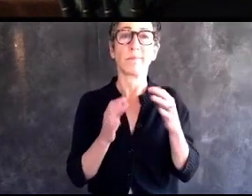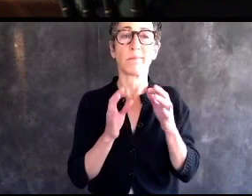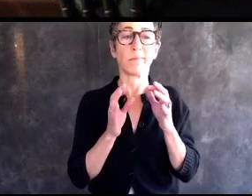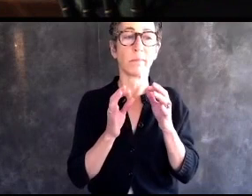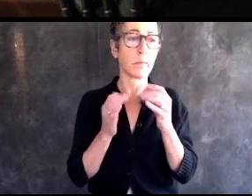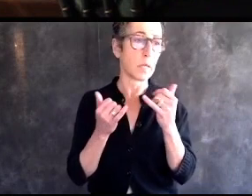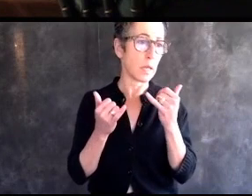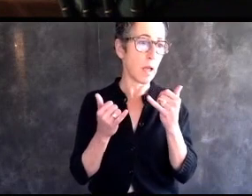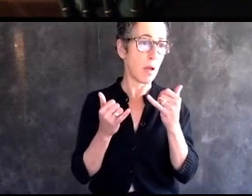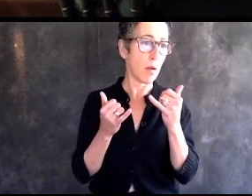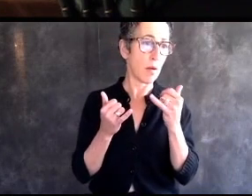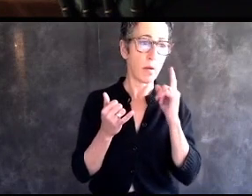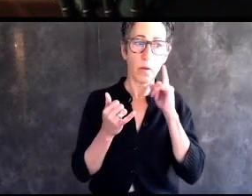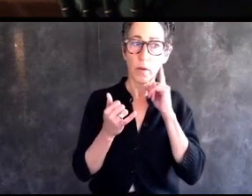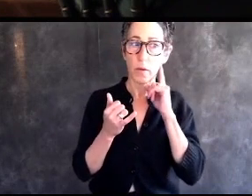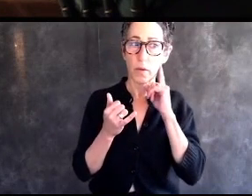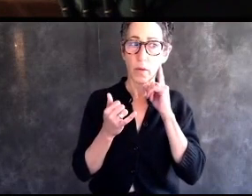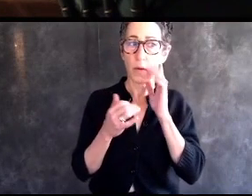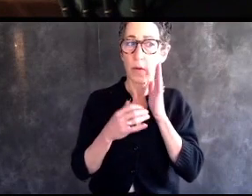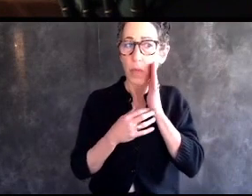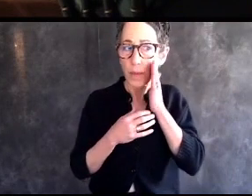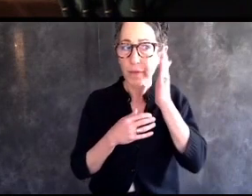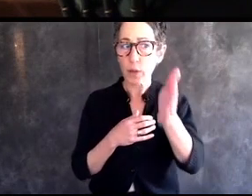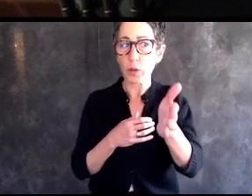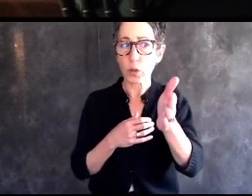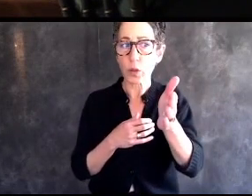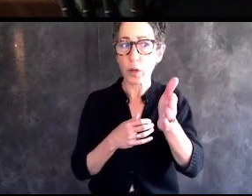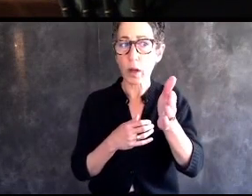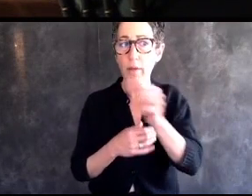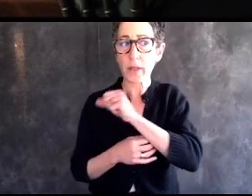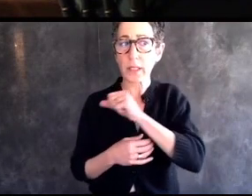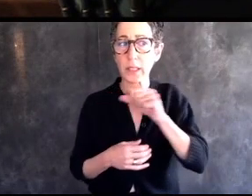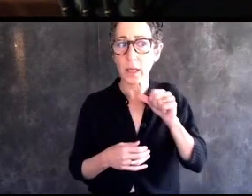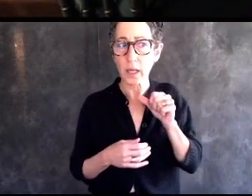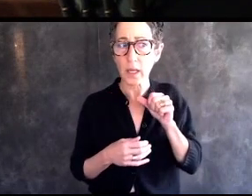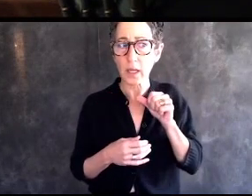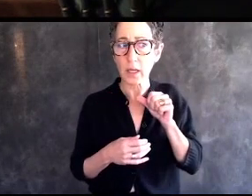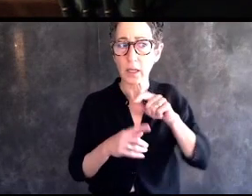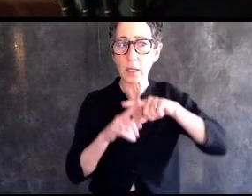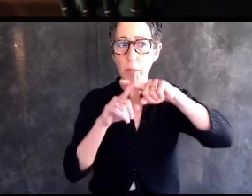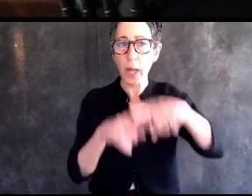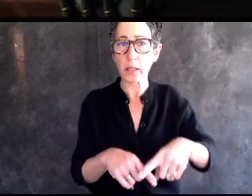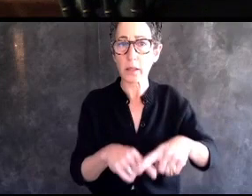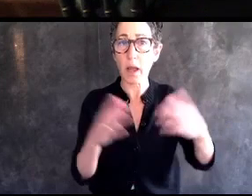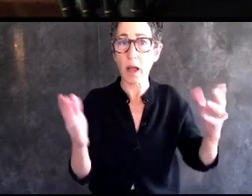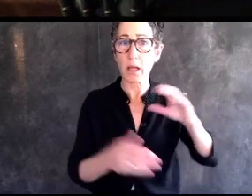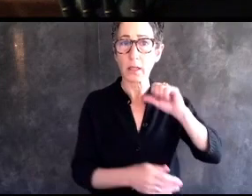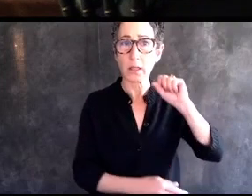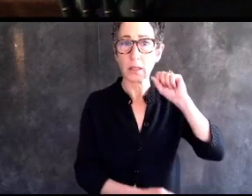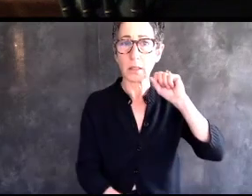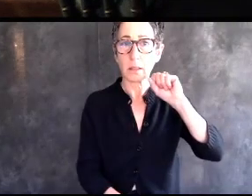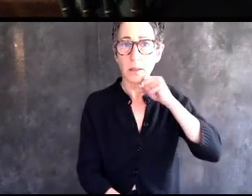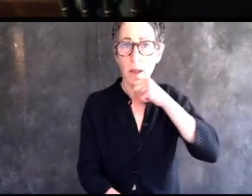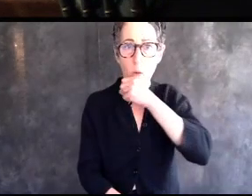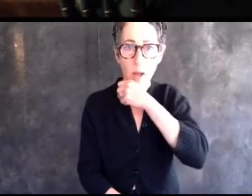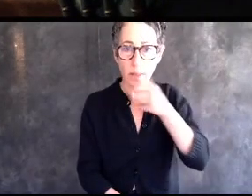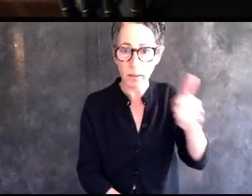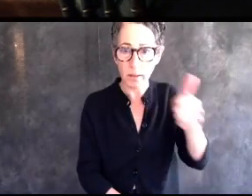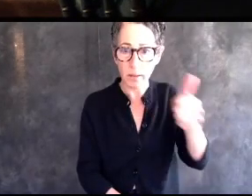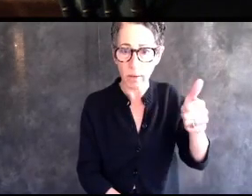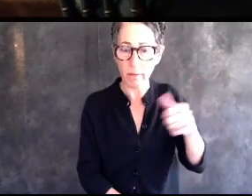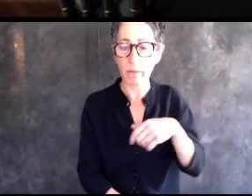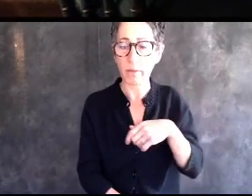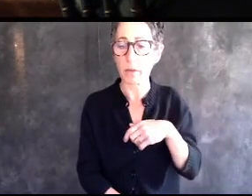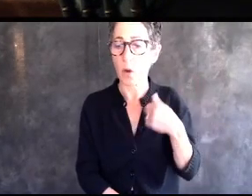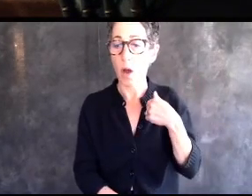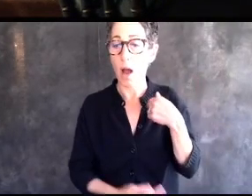now about the future of the semiconductor industry, which depends wholly on Taiwan. Yes. So I'm just wondering,